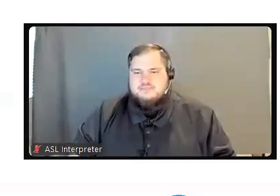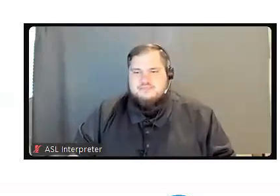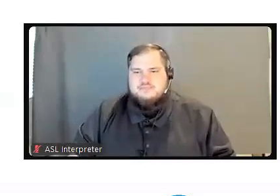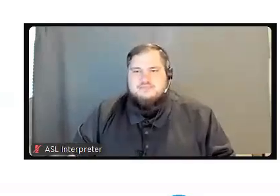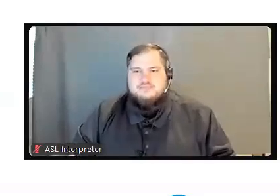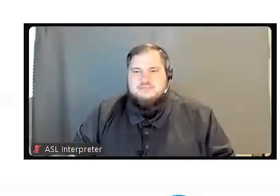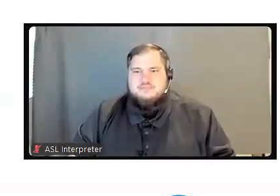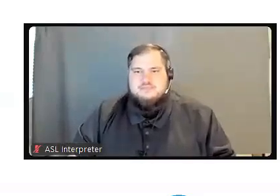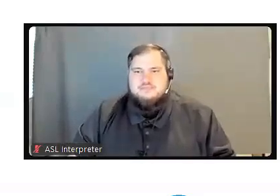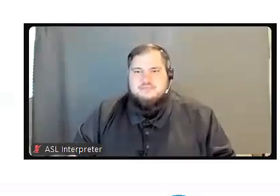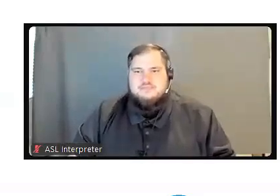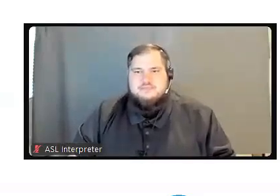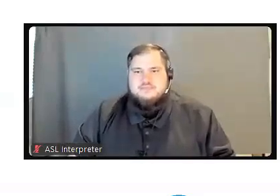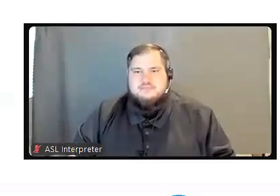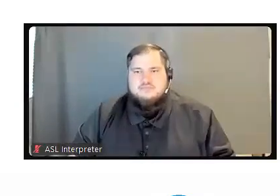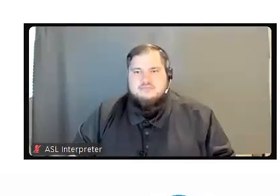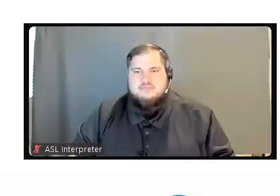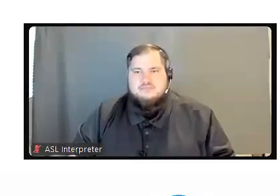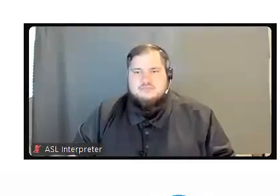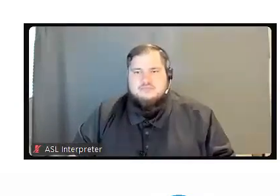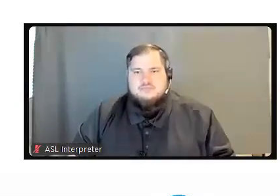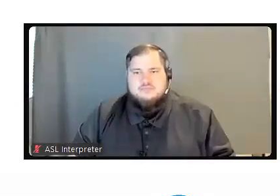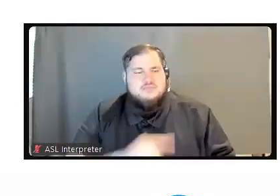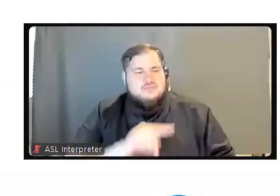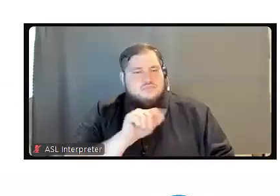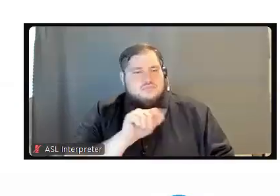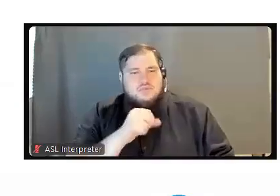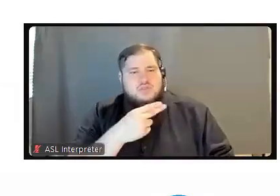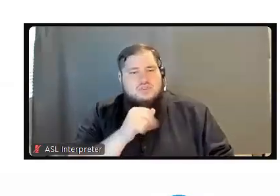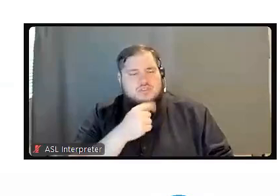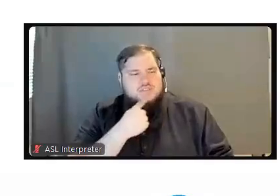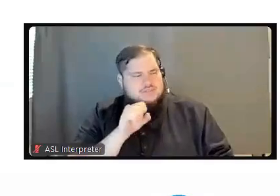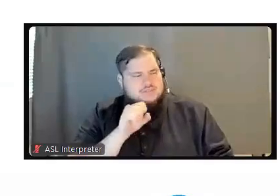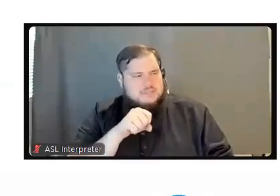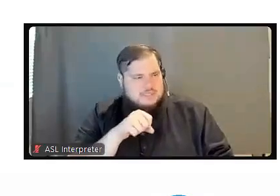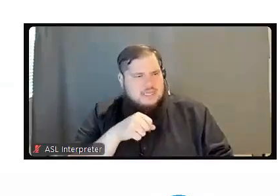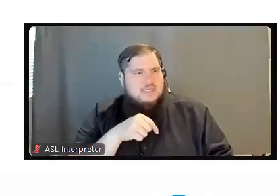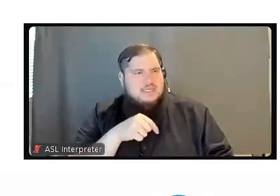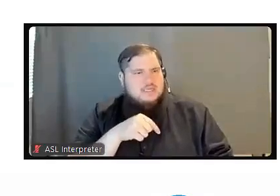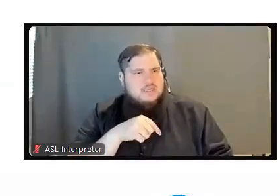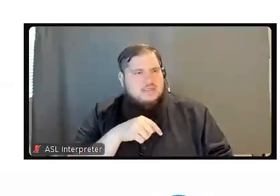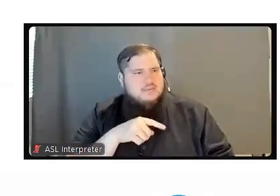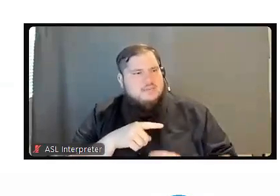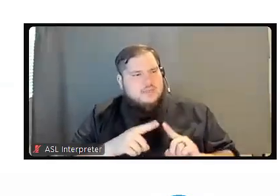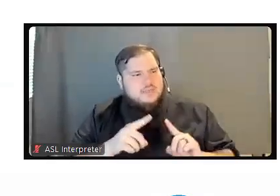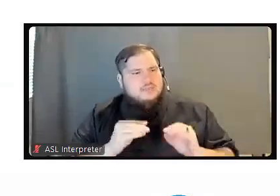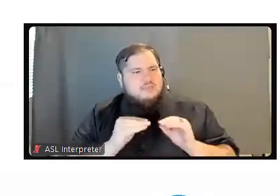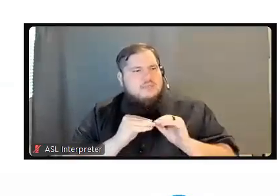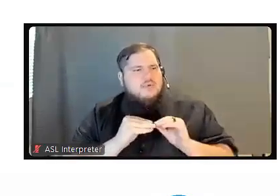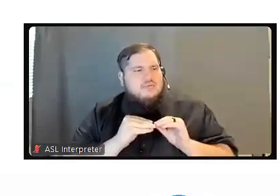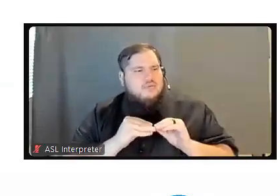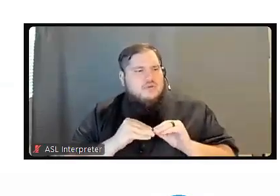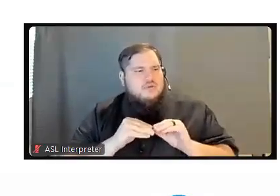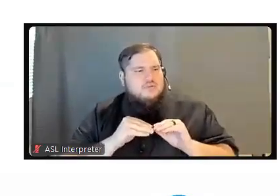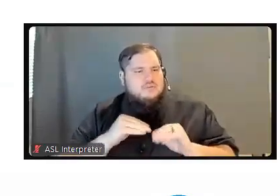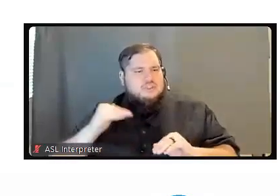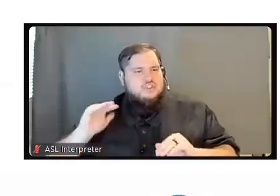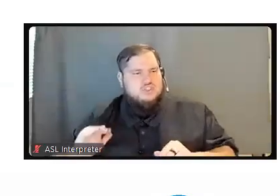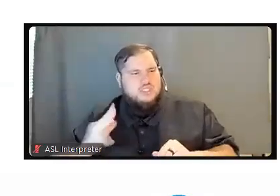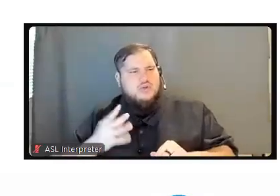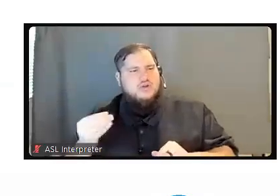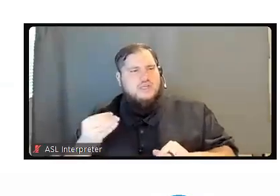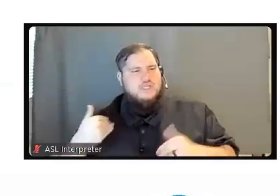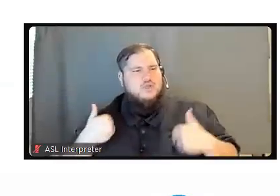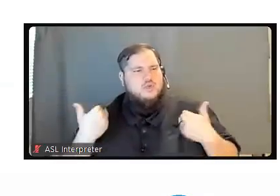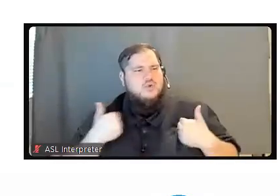I guess I should have been a little bit, it does, but my concern is more with the child and youth data, like who is reporting